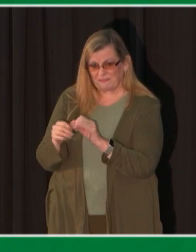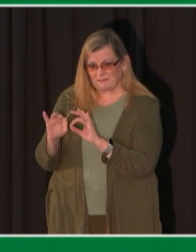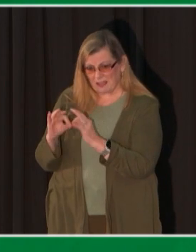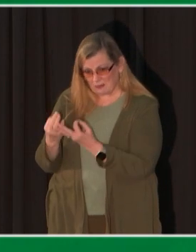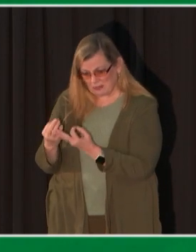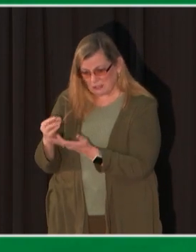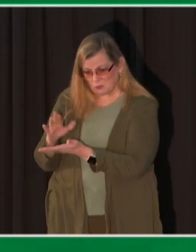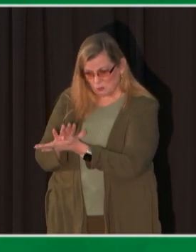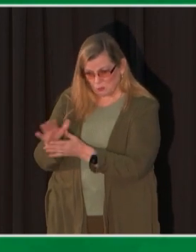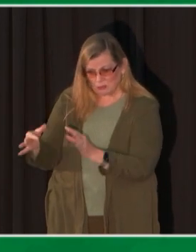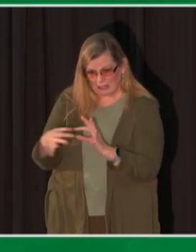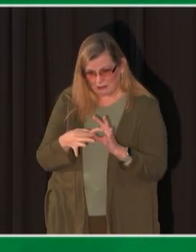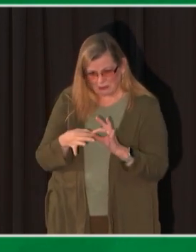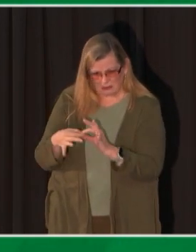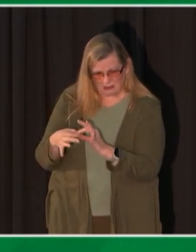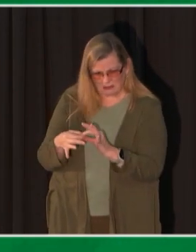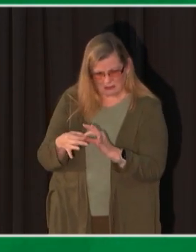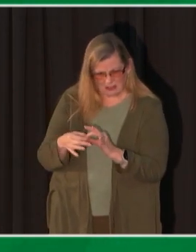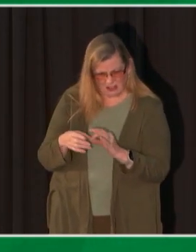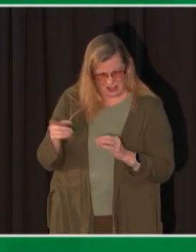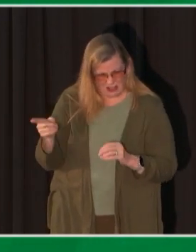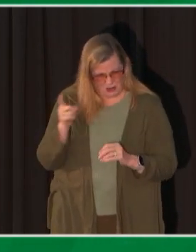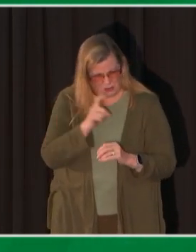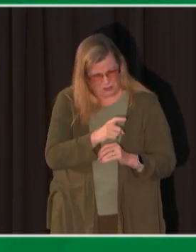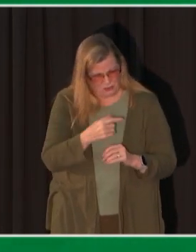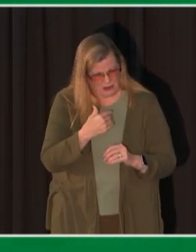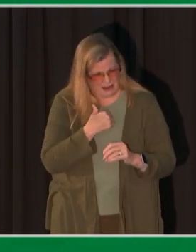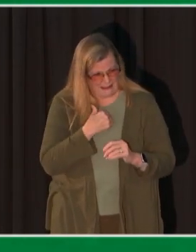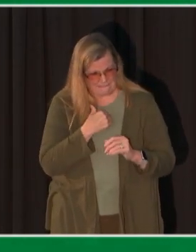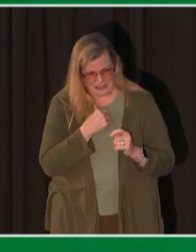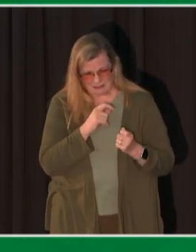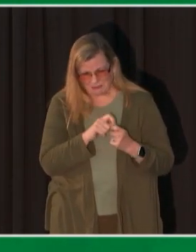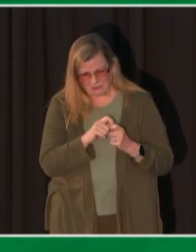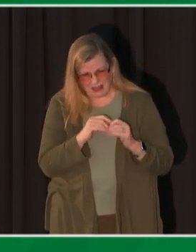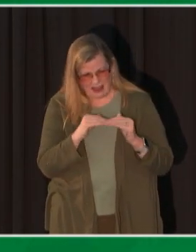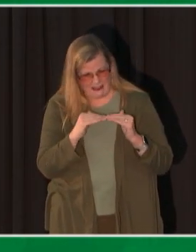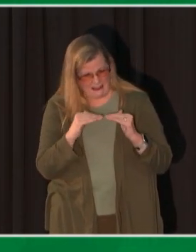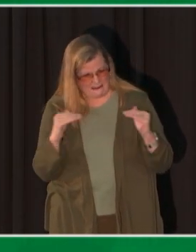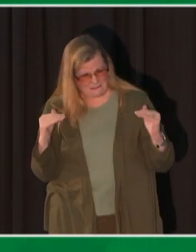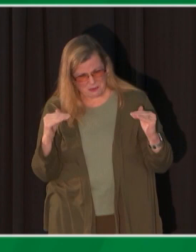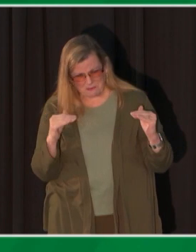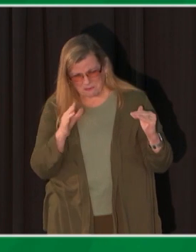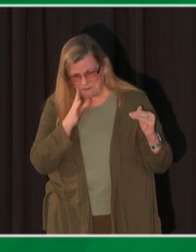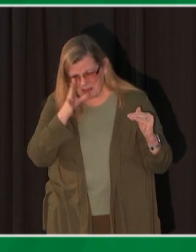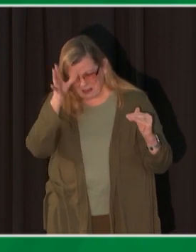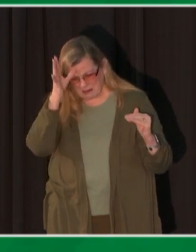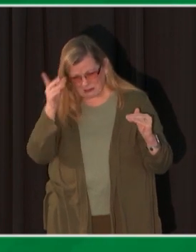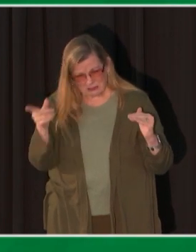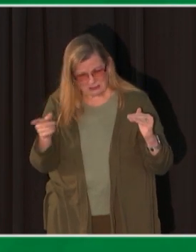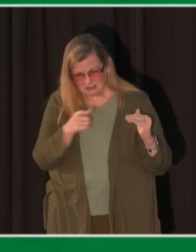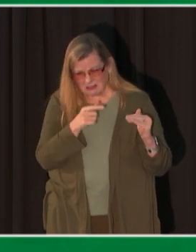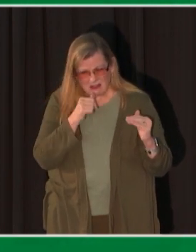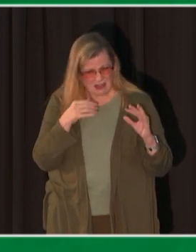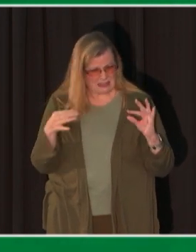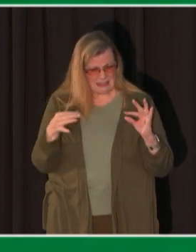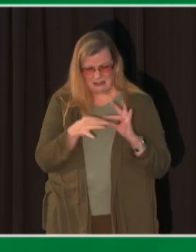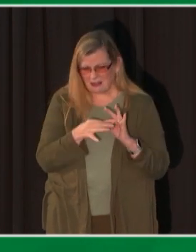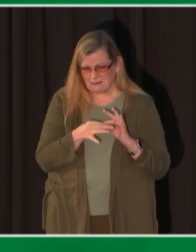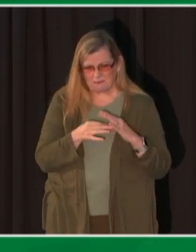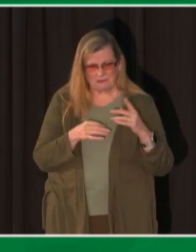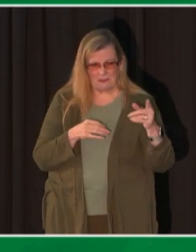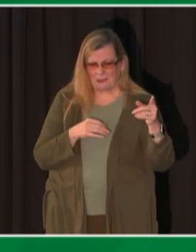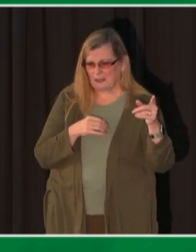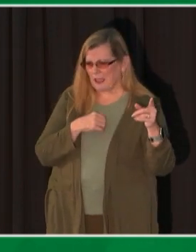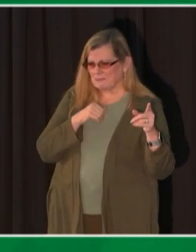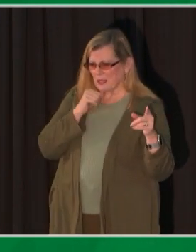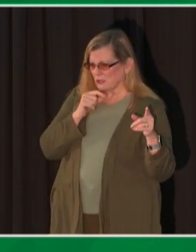the schools have not been in touch with students? Is there a number attached to that? I don't know what the number is, but there are a